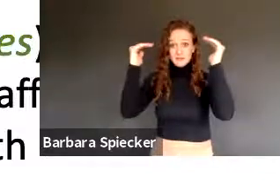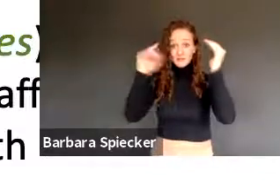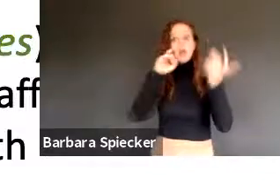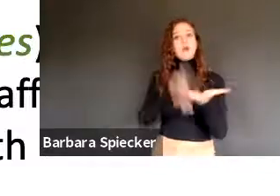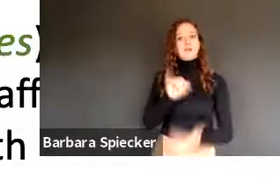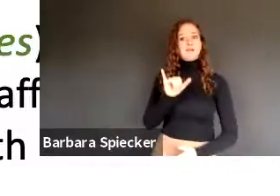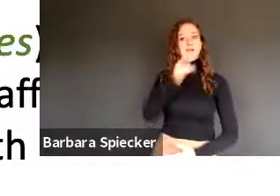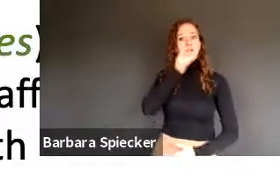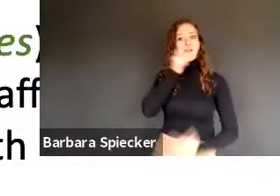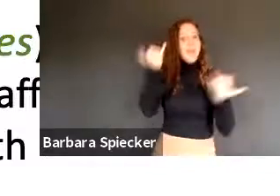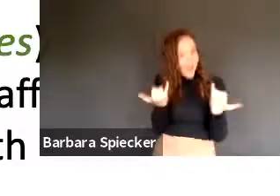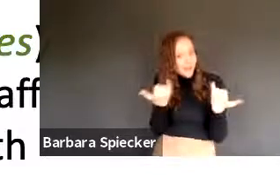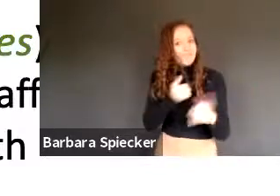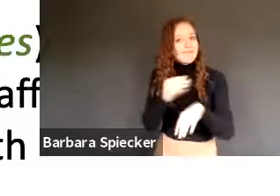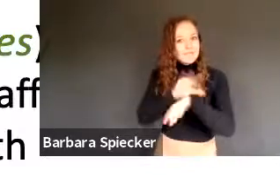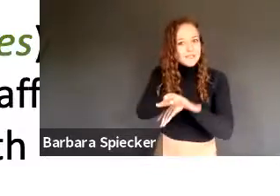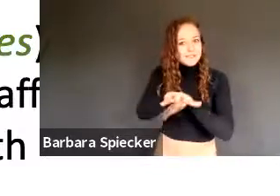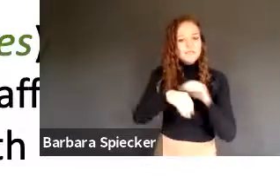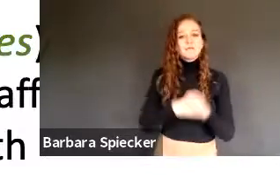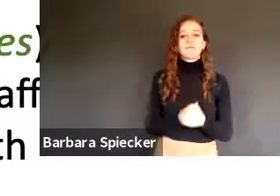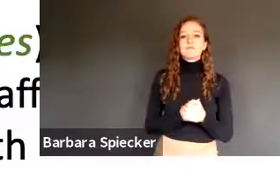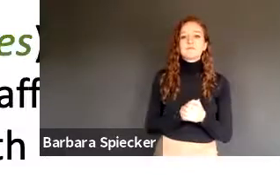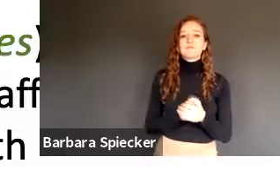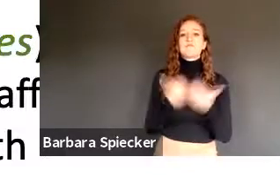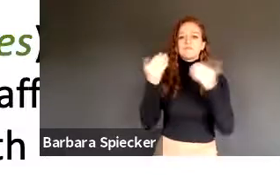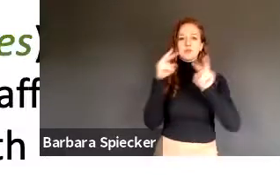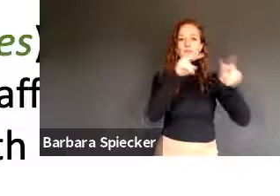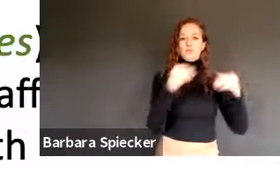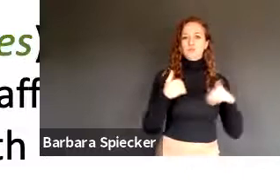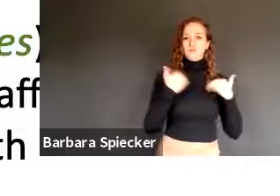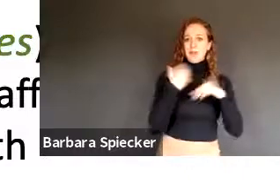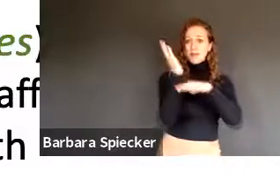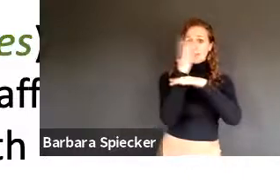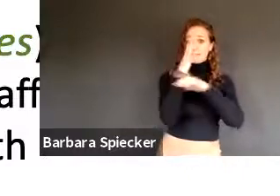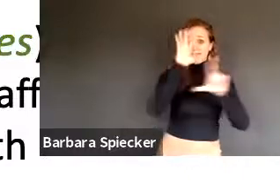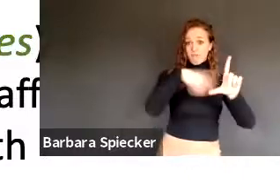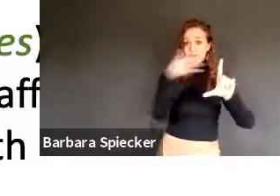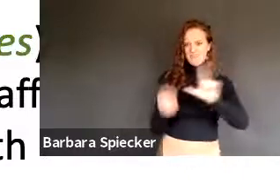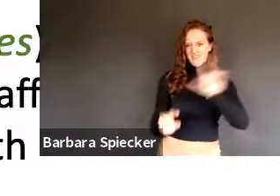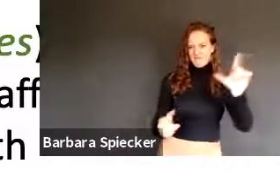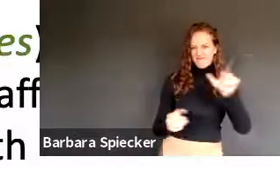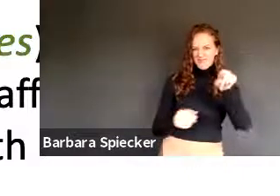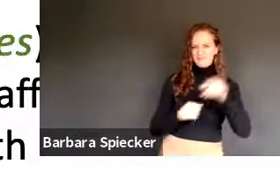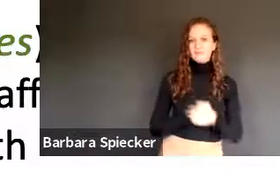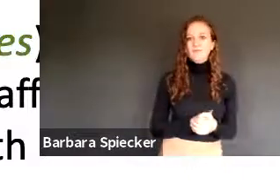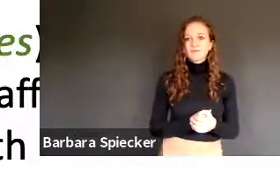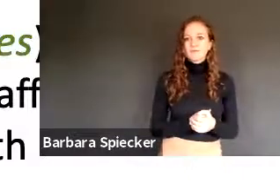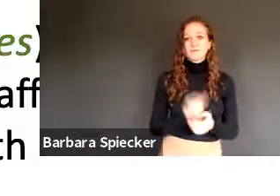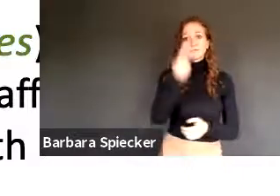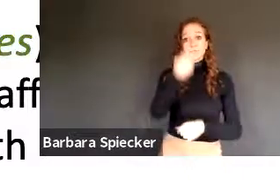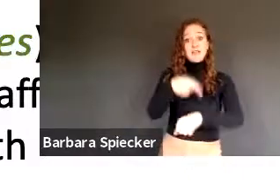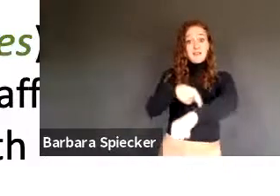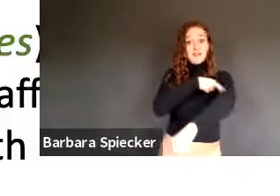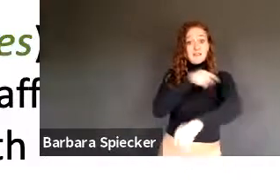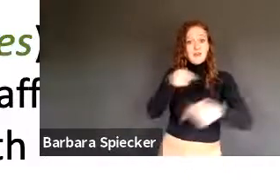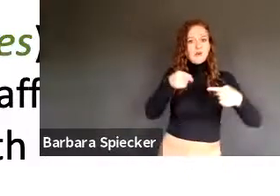So let's again use another lens here to analyze specifically the juvenile and the adult life history